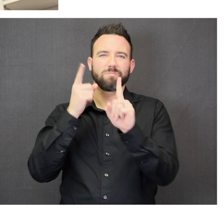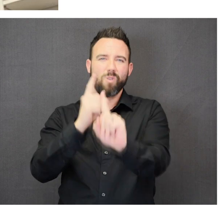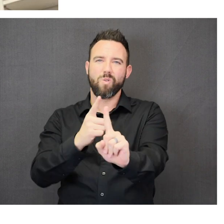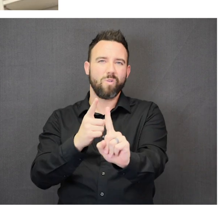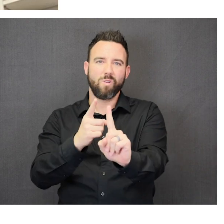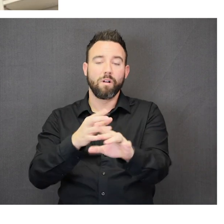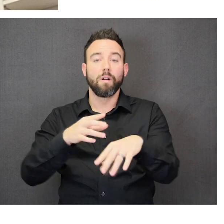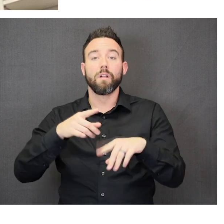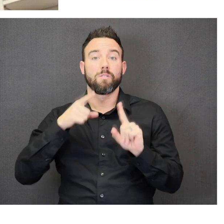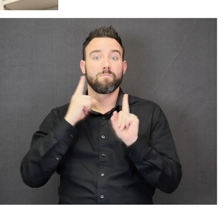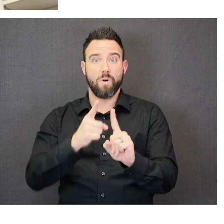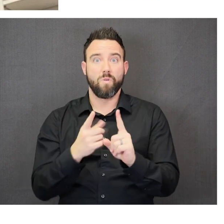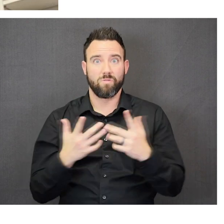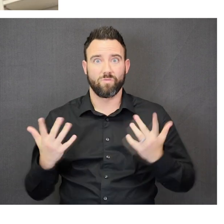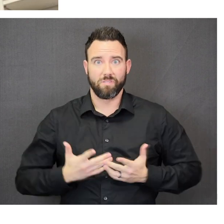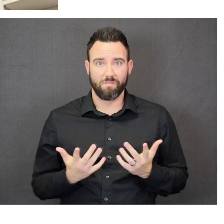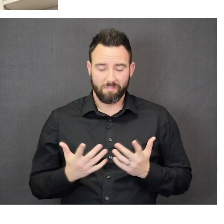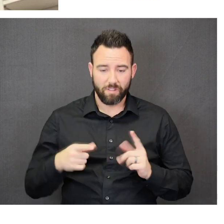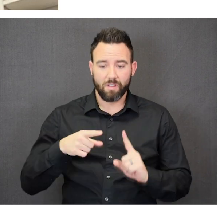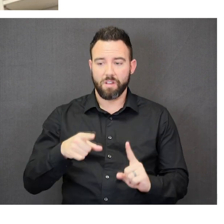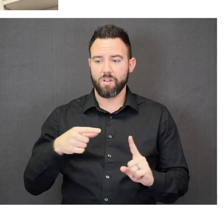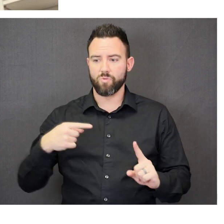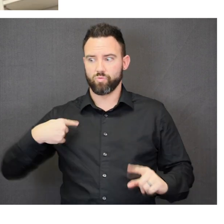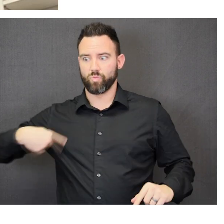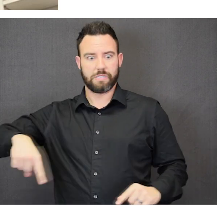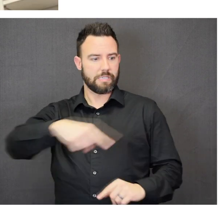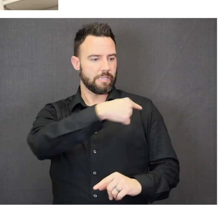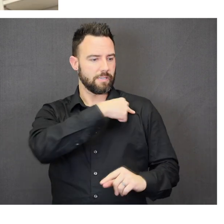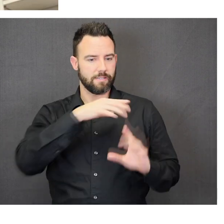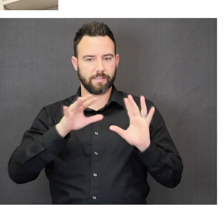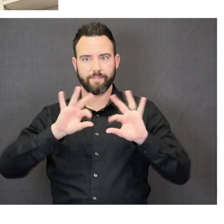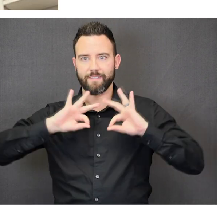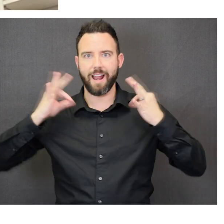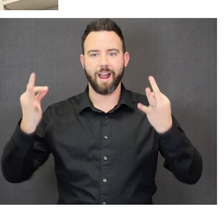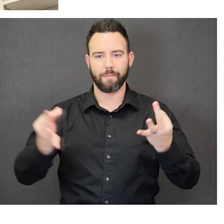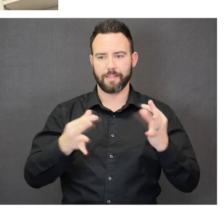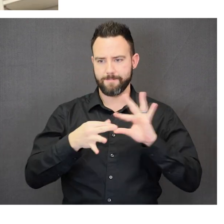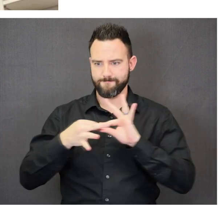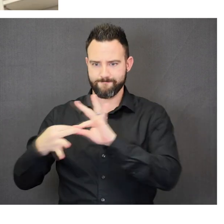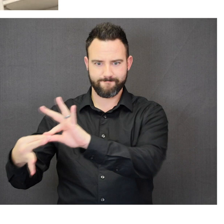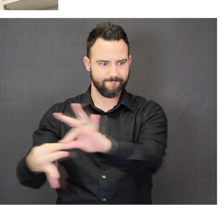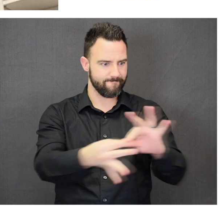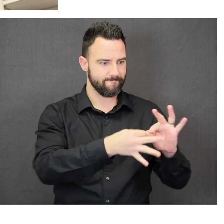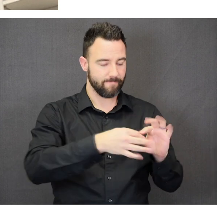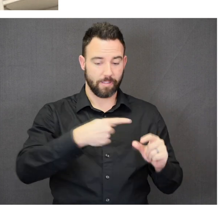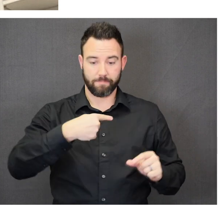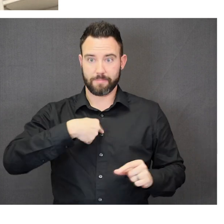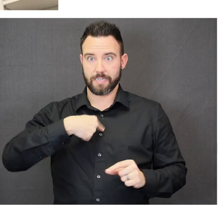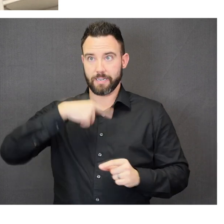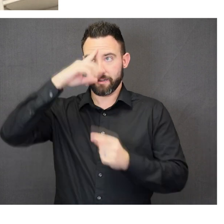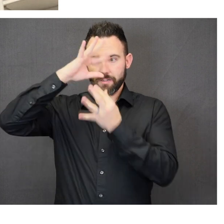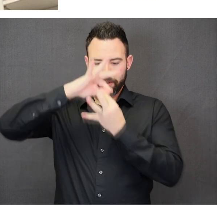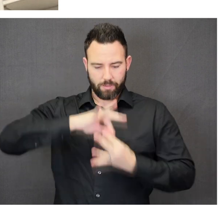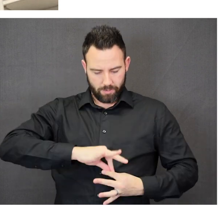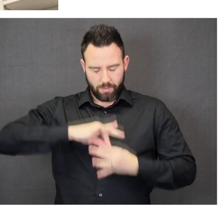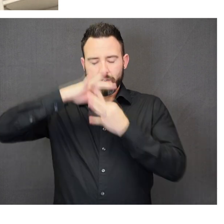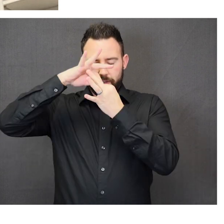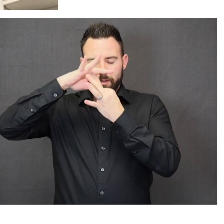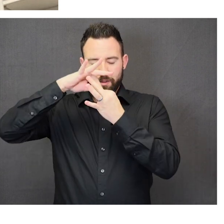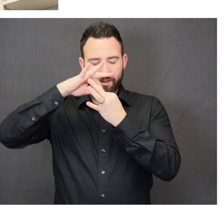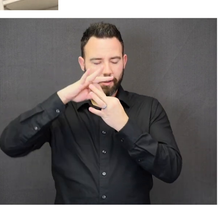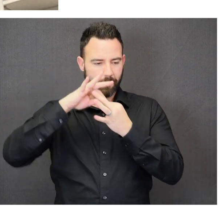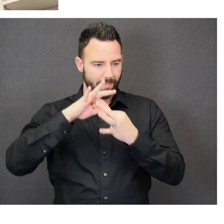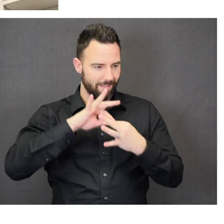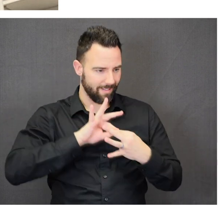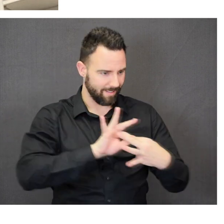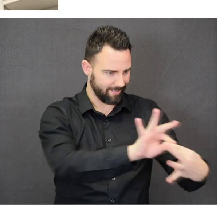family means how do we all as a family unit work to stay connected, first and foremost to ourselves, but then